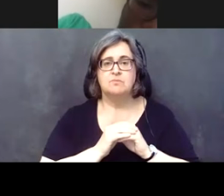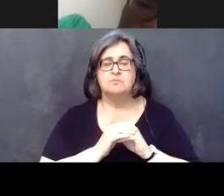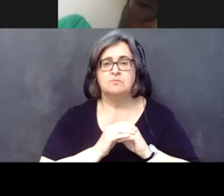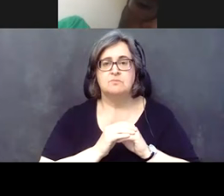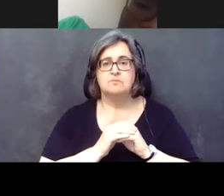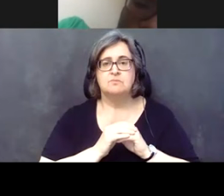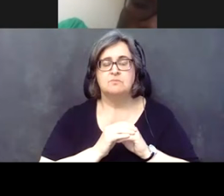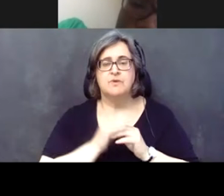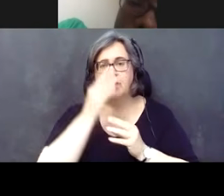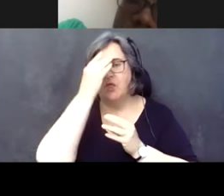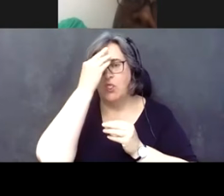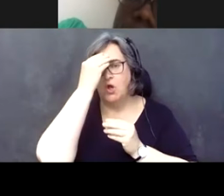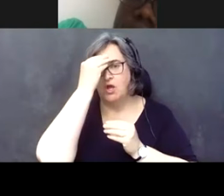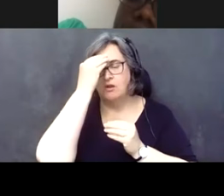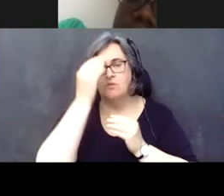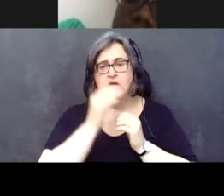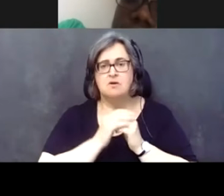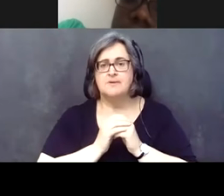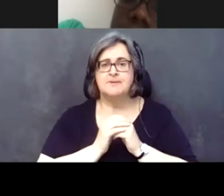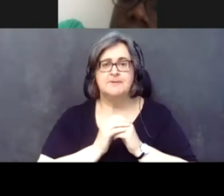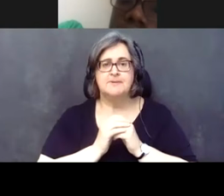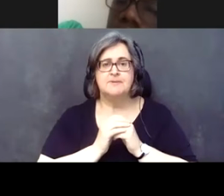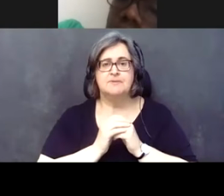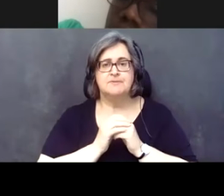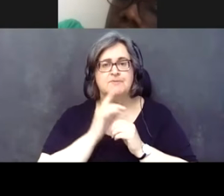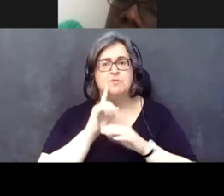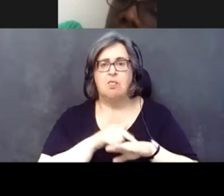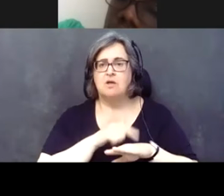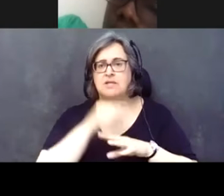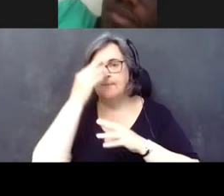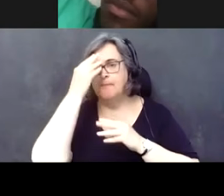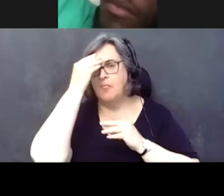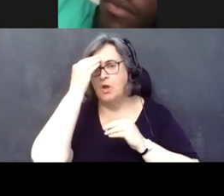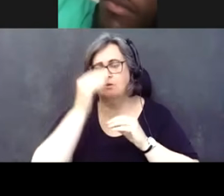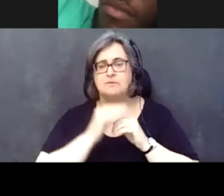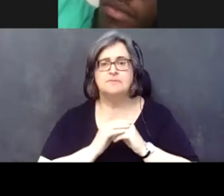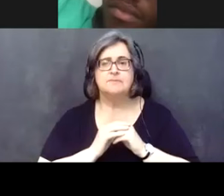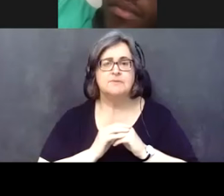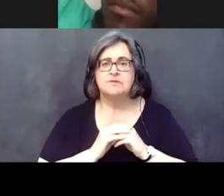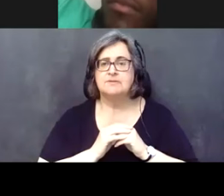thought about it and that for a while, and